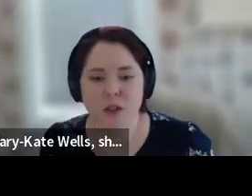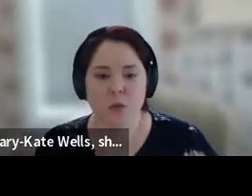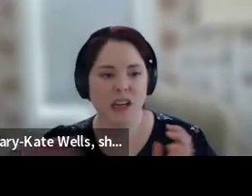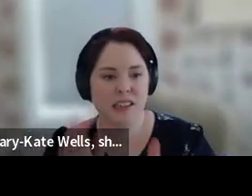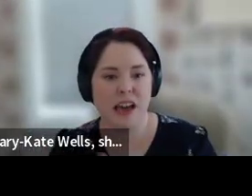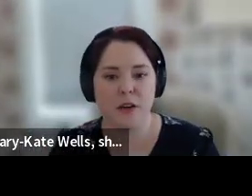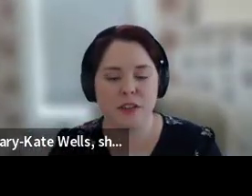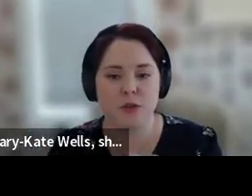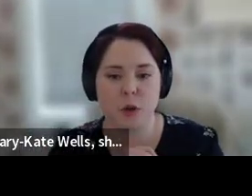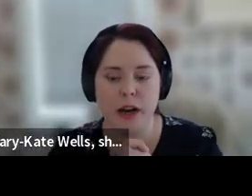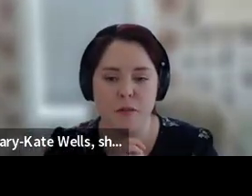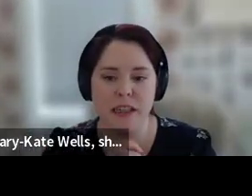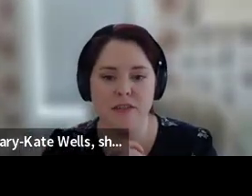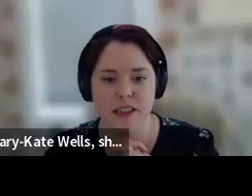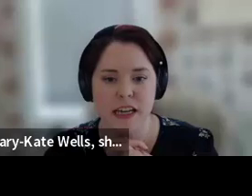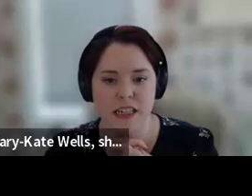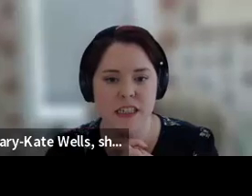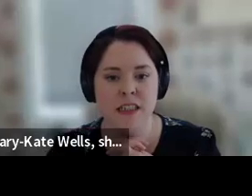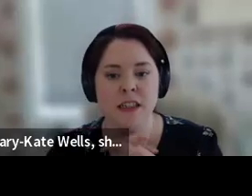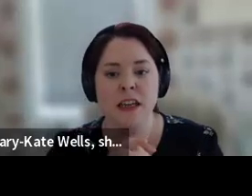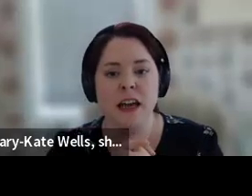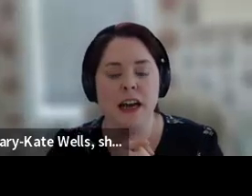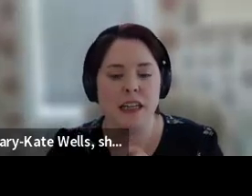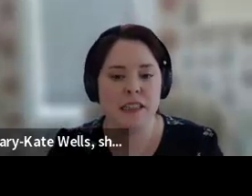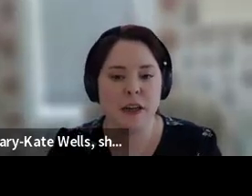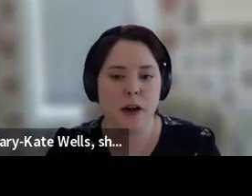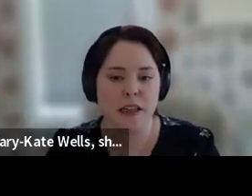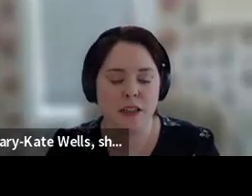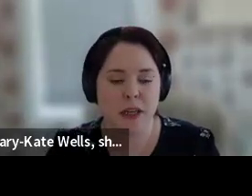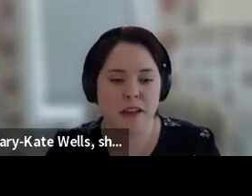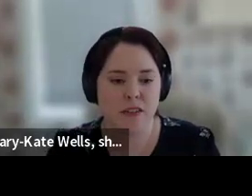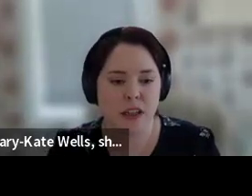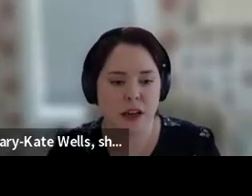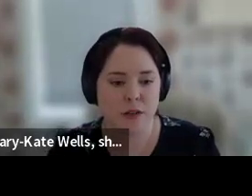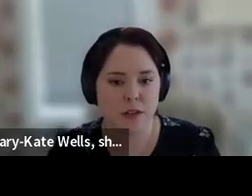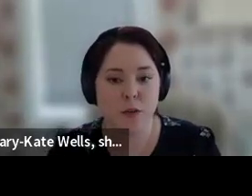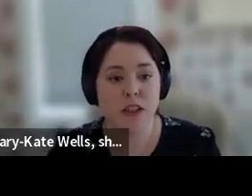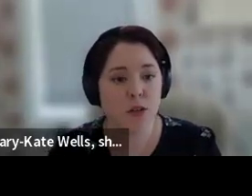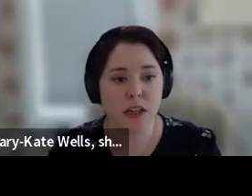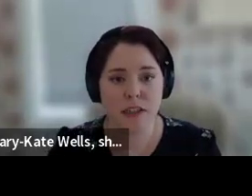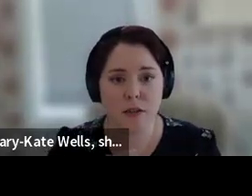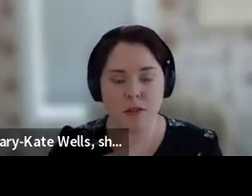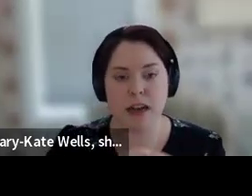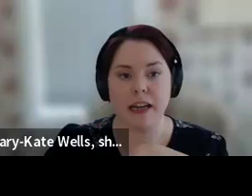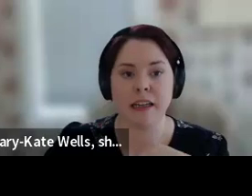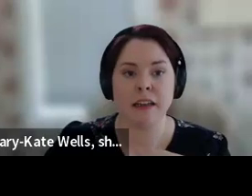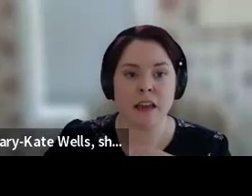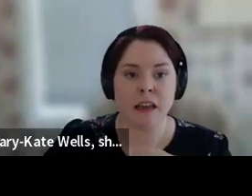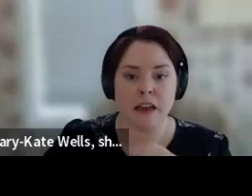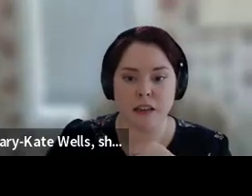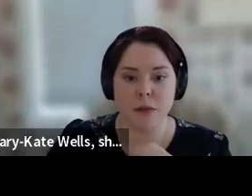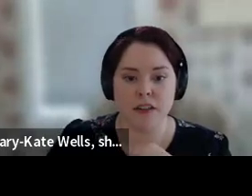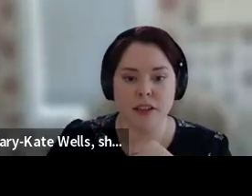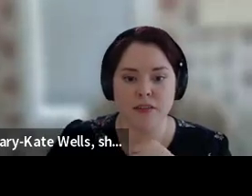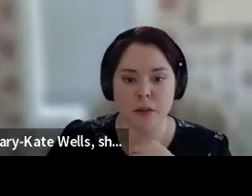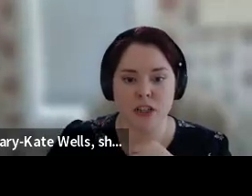transitioning into what is the outreach requirement for centers in statewide independent living councils. So we just wanted to provide